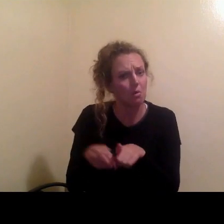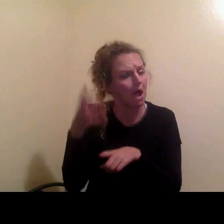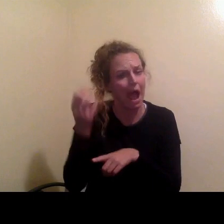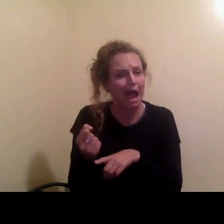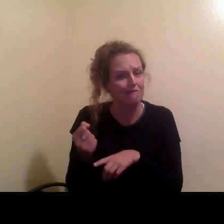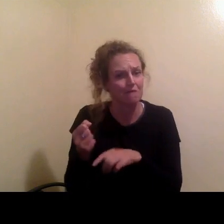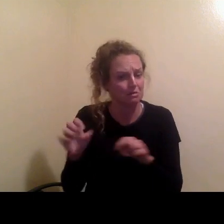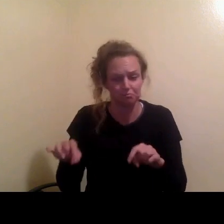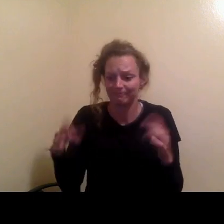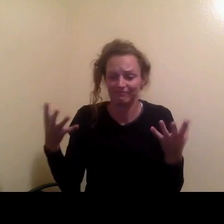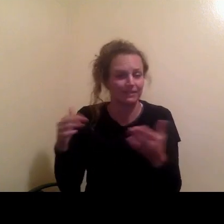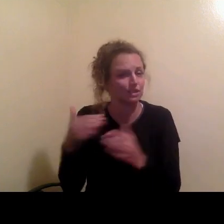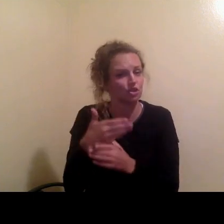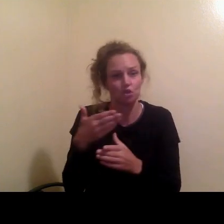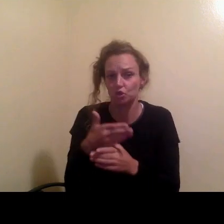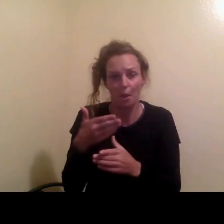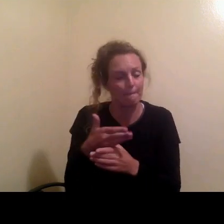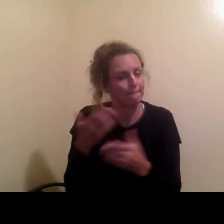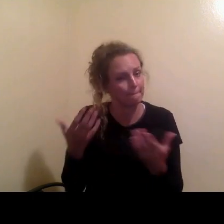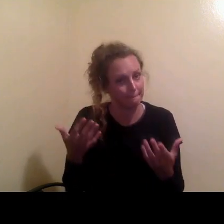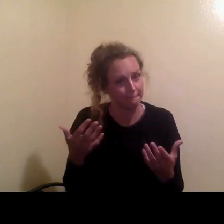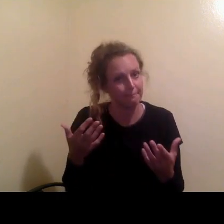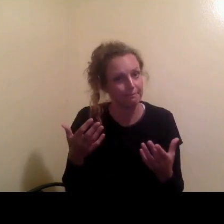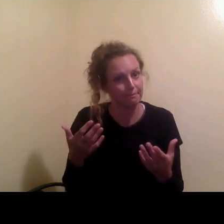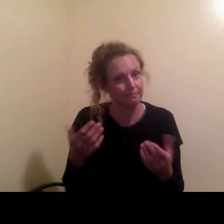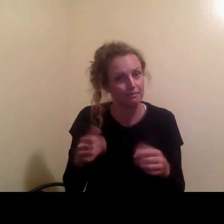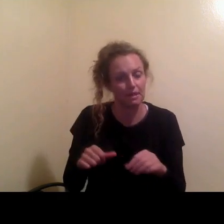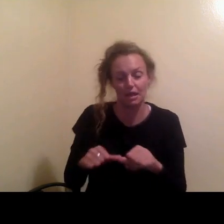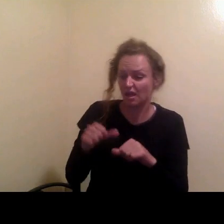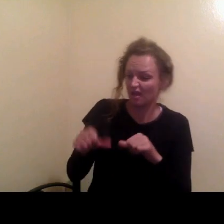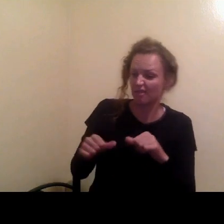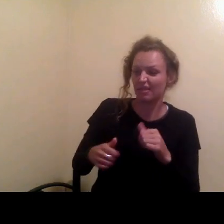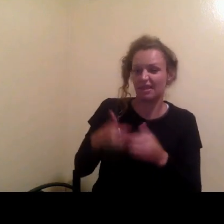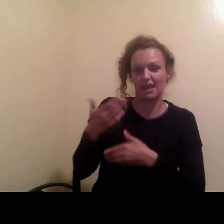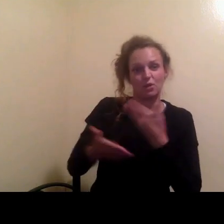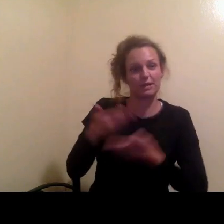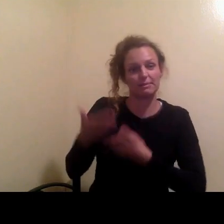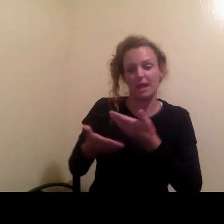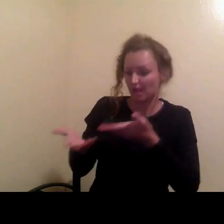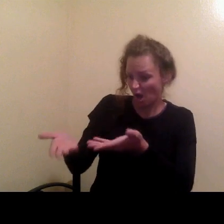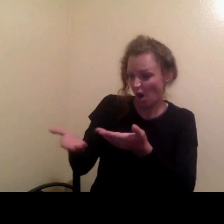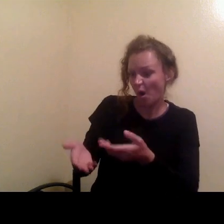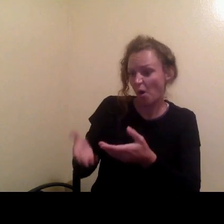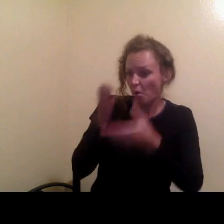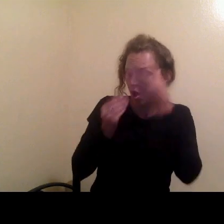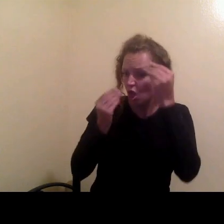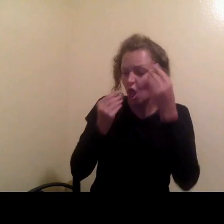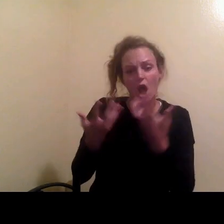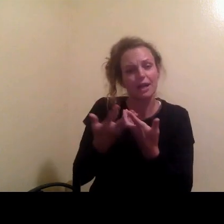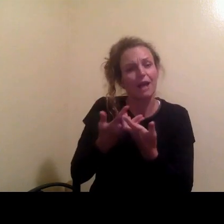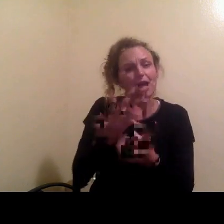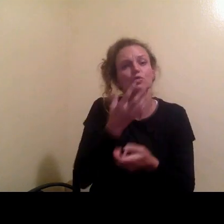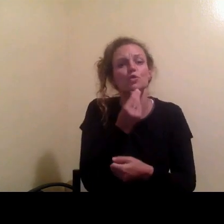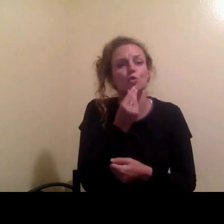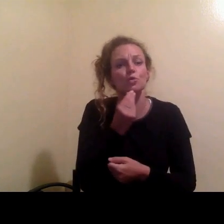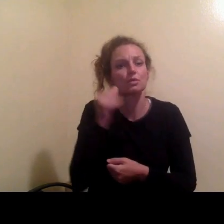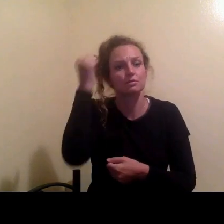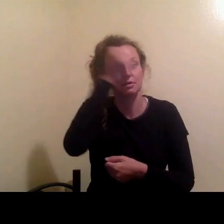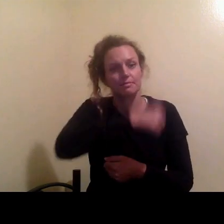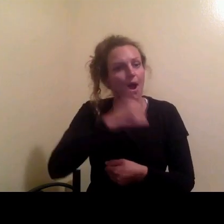depends who defines accessible and what your accessibility needs are. Coaches, however, have been whirling around